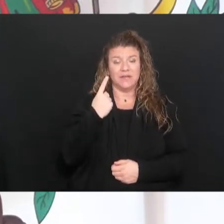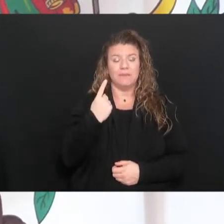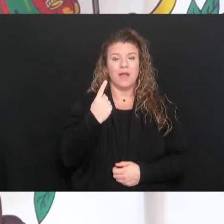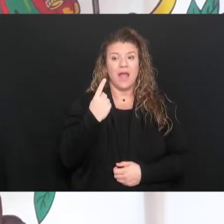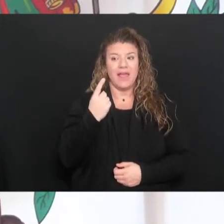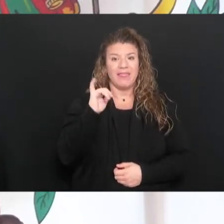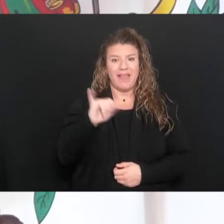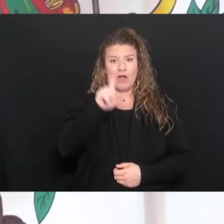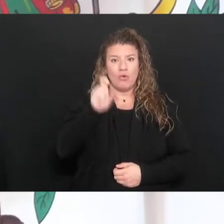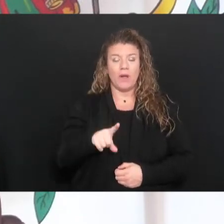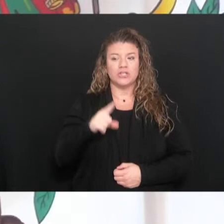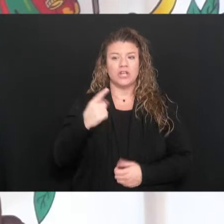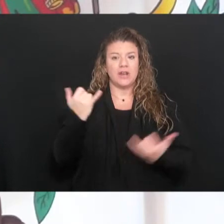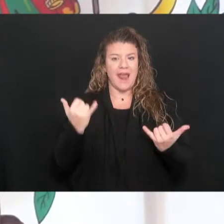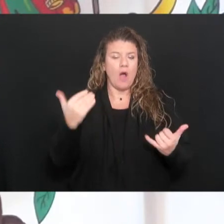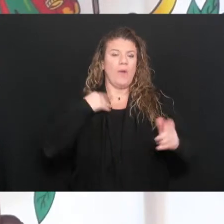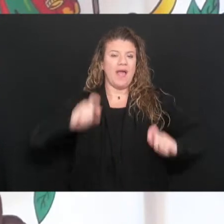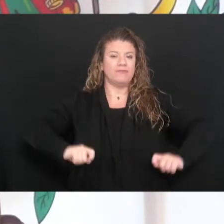real quick. But,